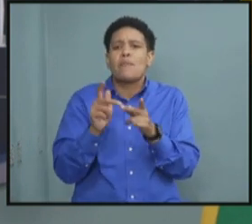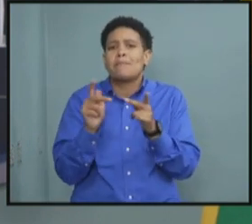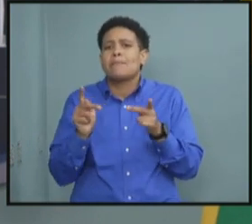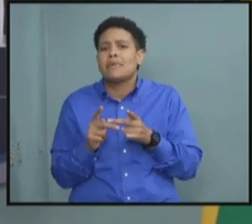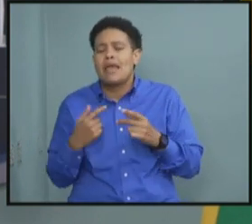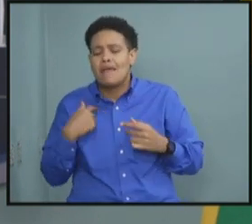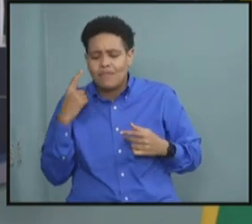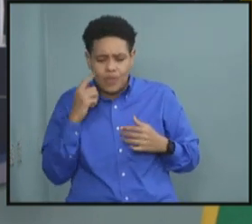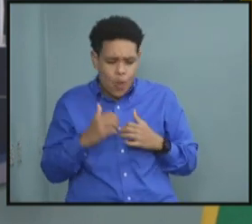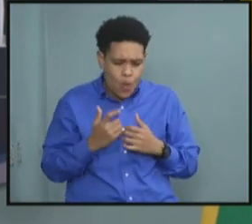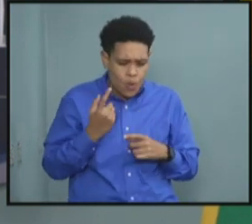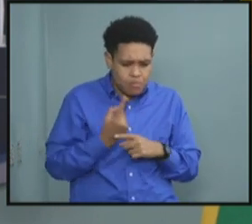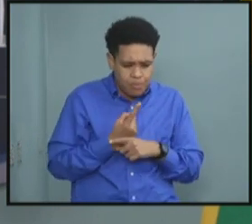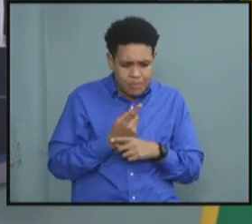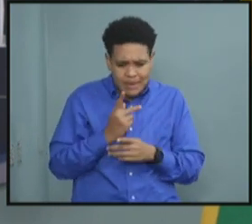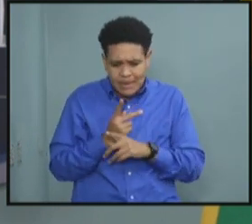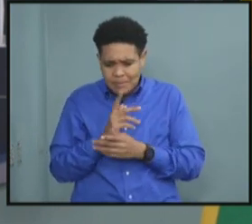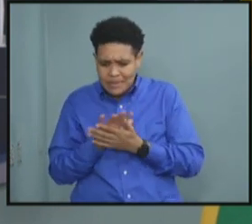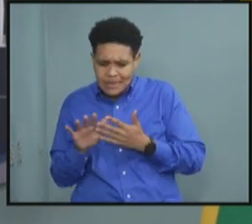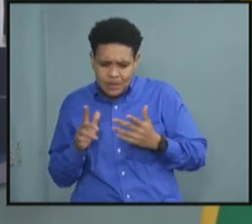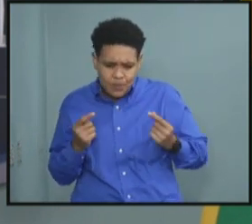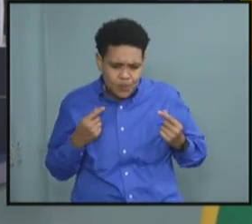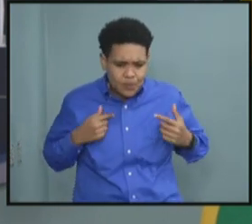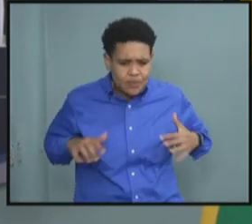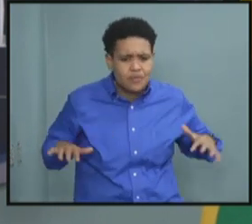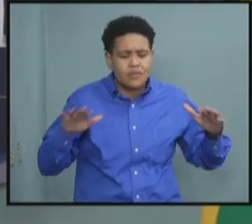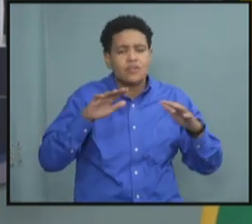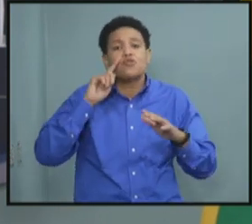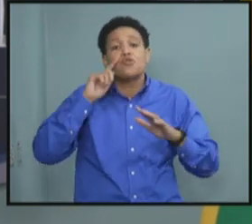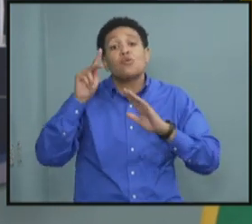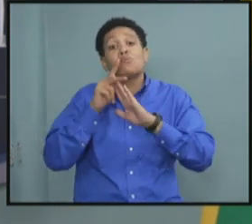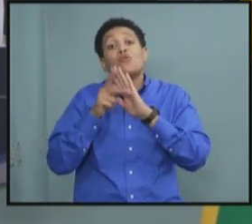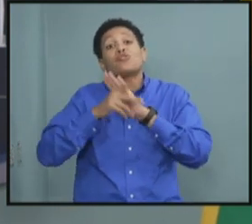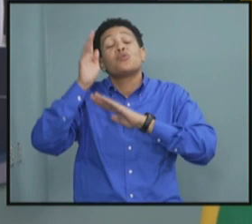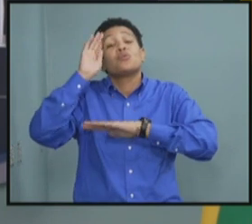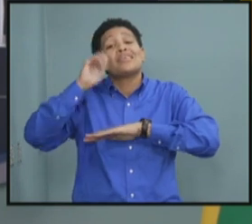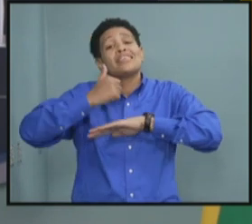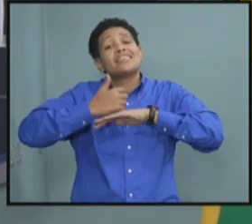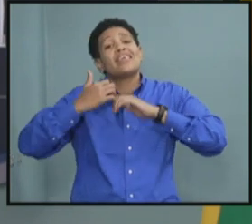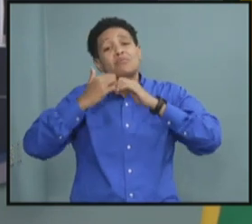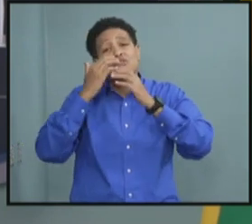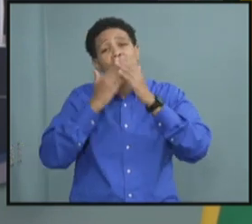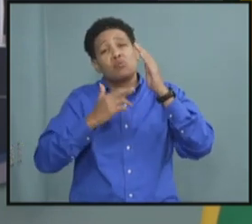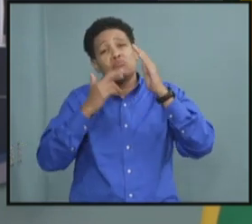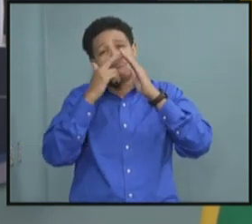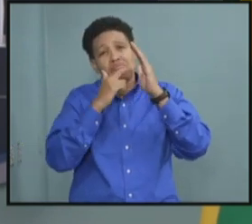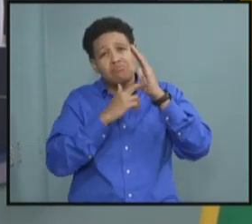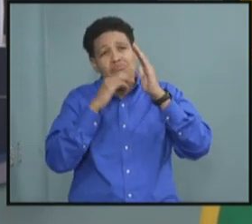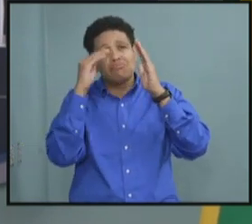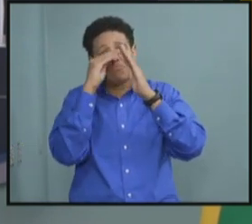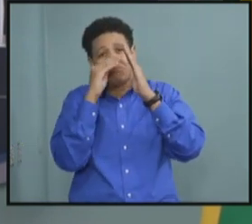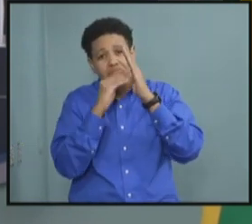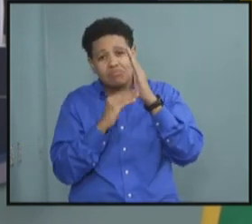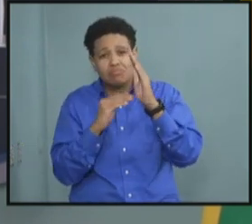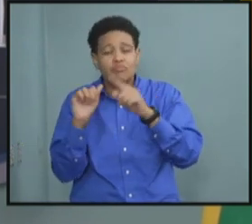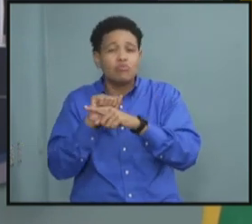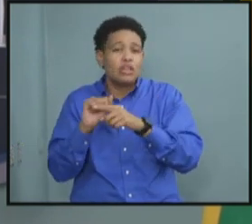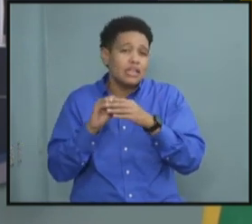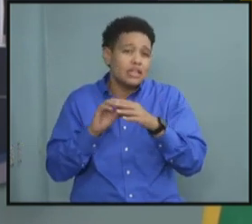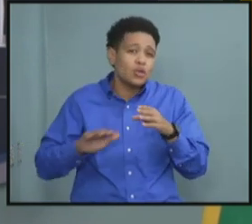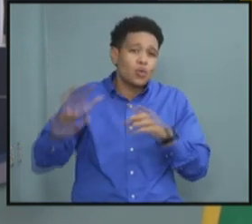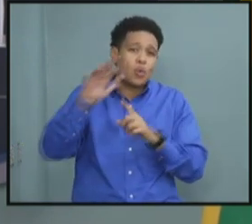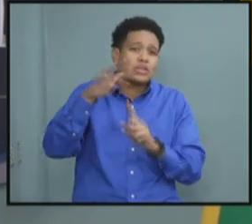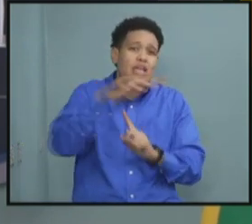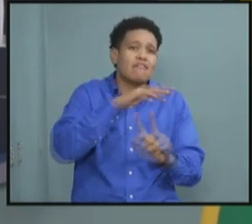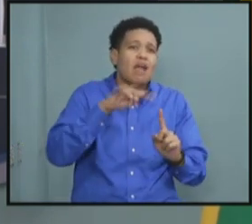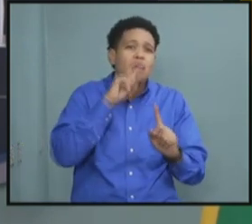your workspace. And so the protocols are really going to be establishing some benchmark practices within those environments.